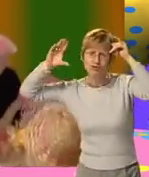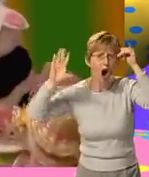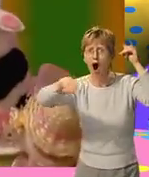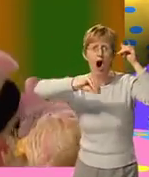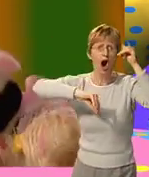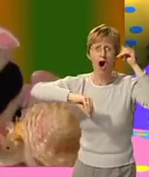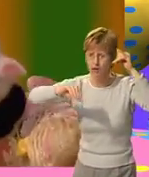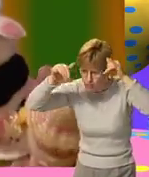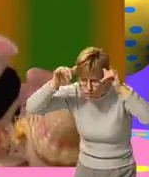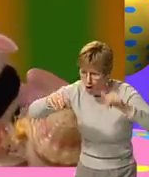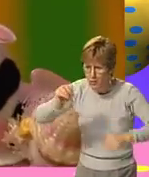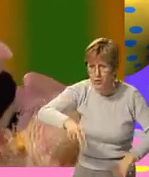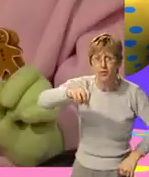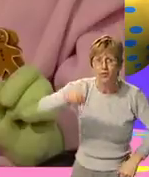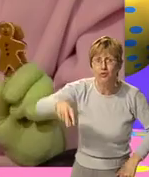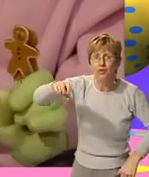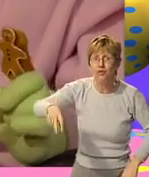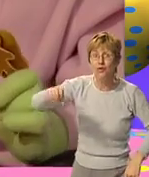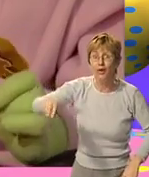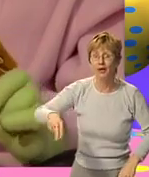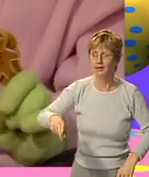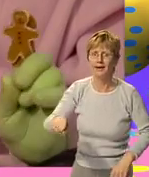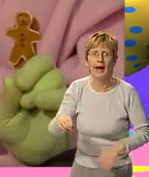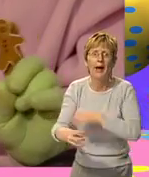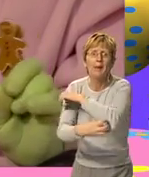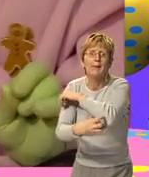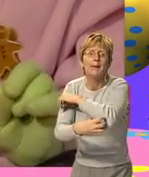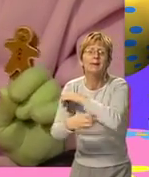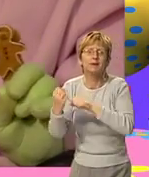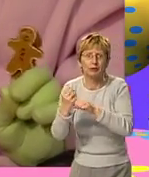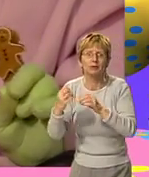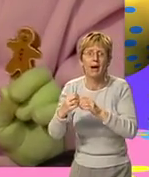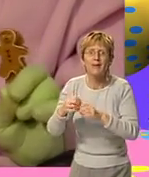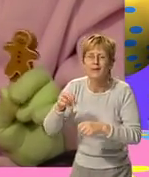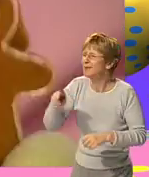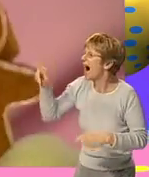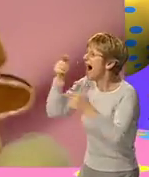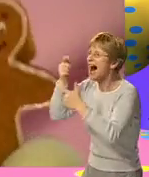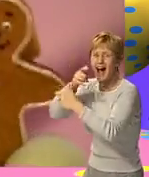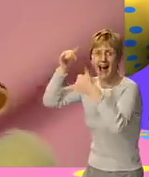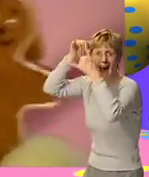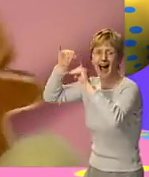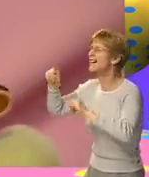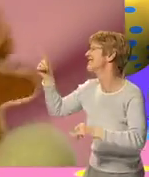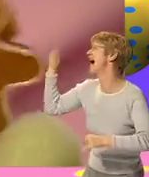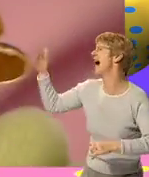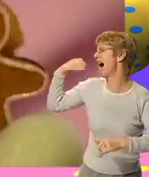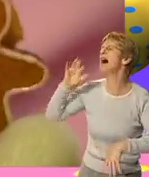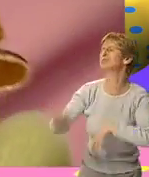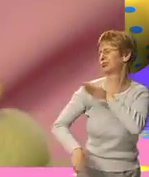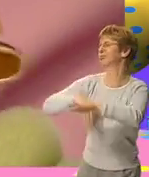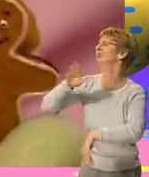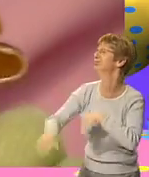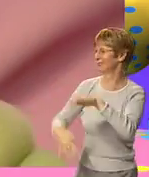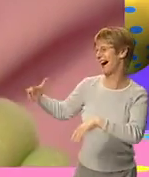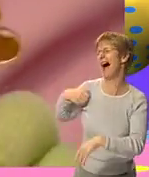Doo! Mooed the cow. But the gingerbread man laughed at the cow. Run, run, as fast as you can. You